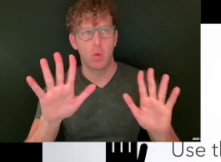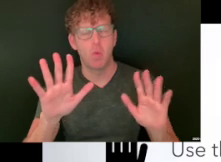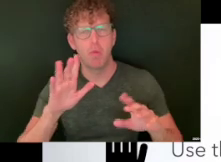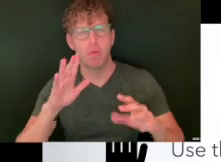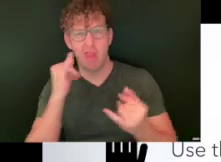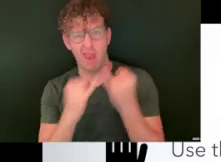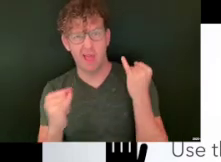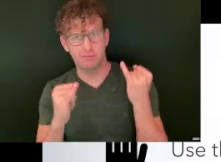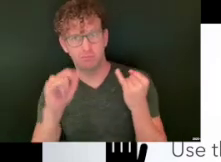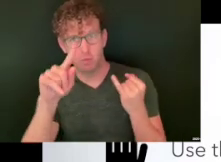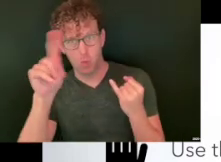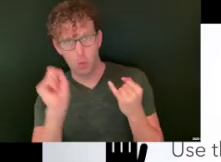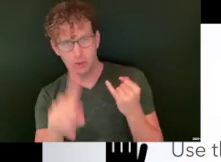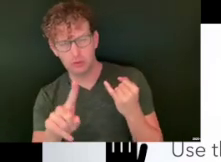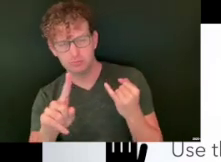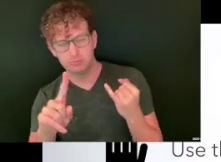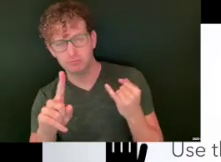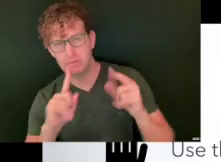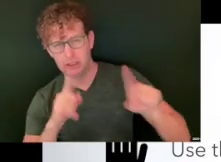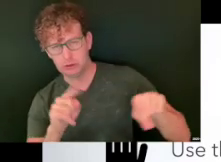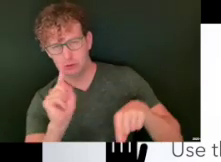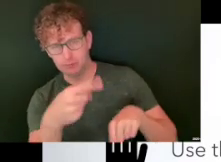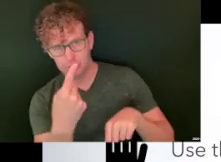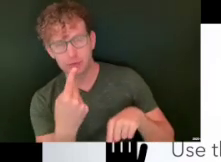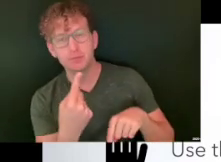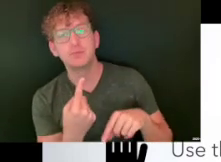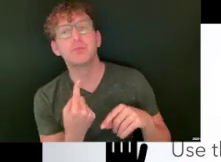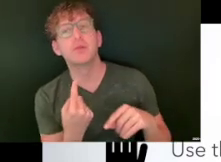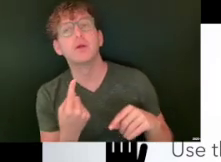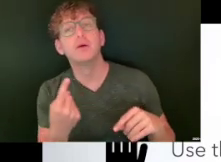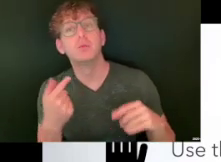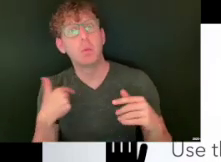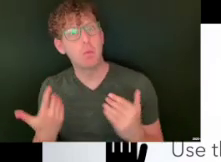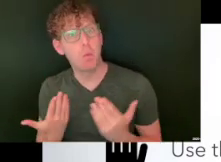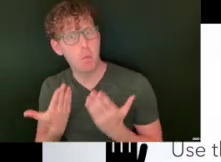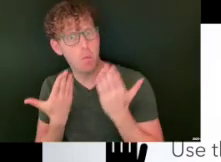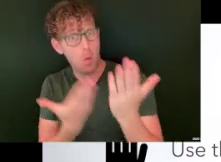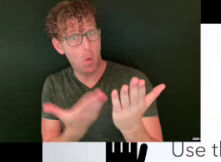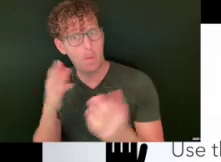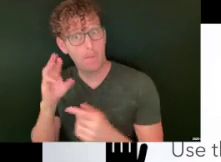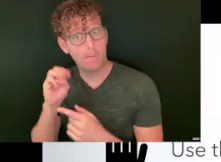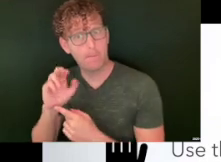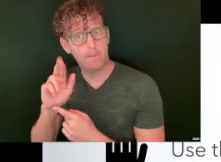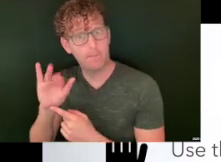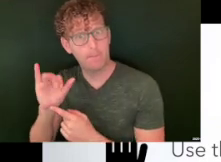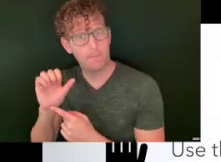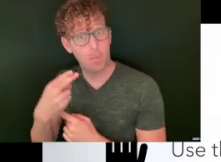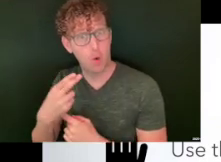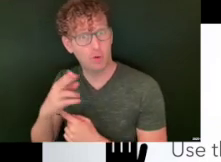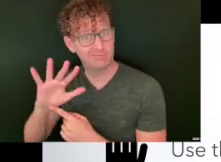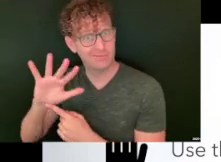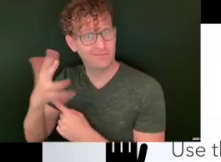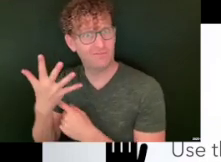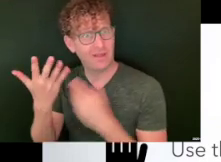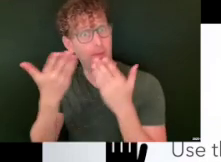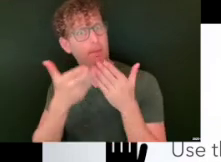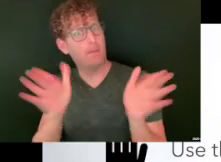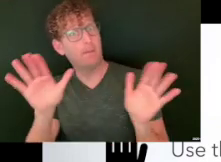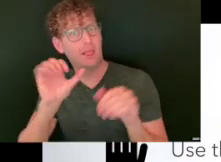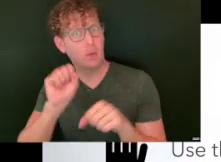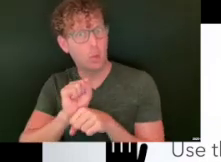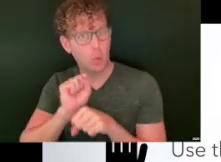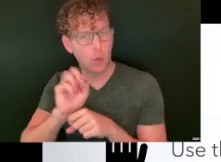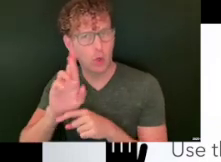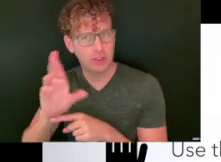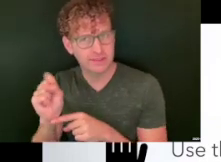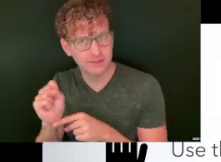make sure that they not only know that a second round is coming, so that's great to hear, but then also who the CBOs